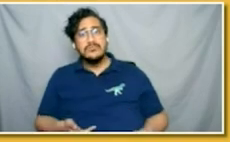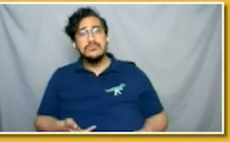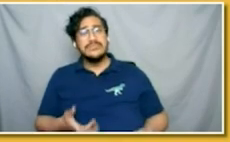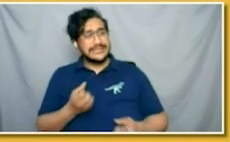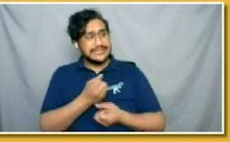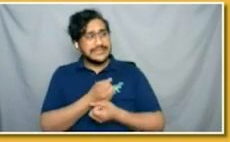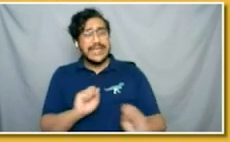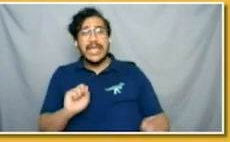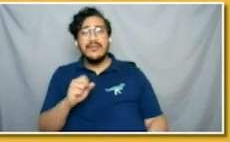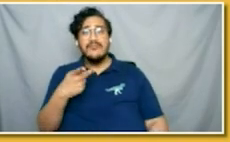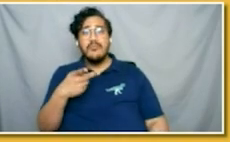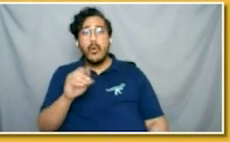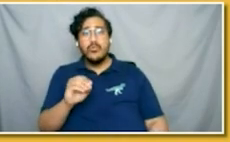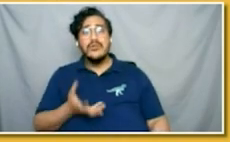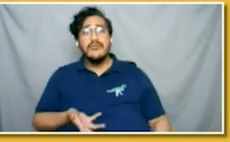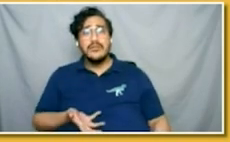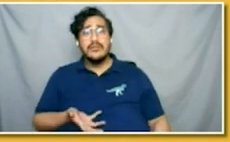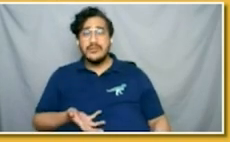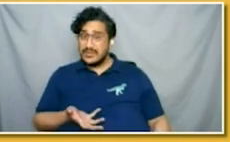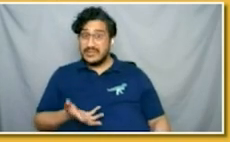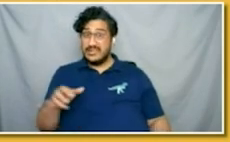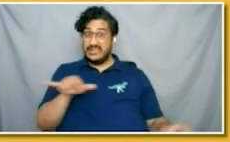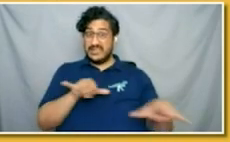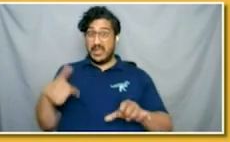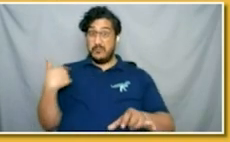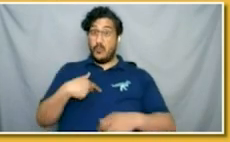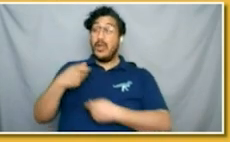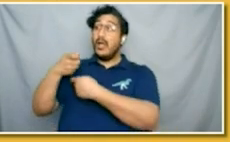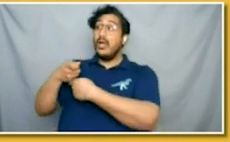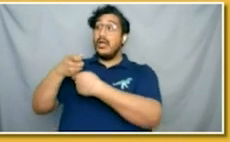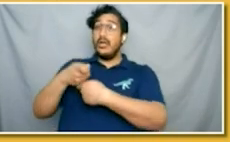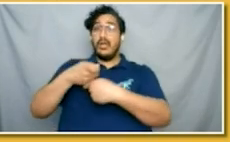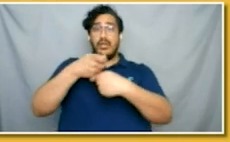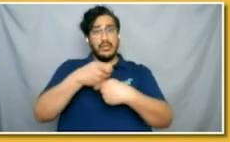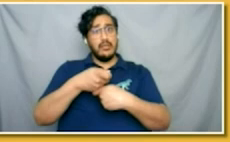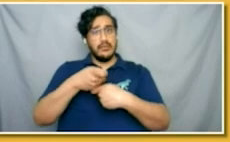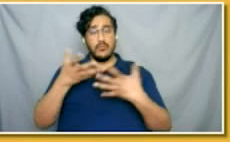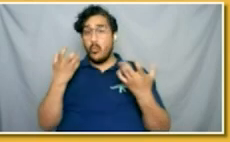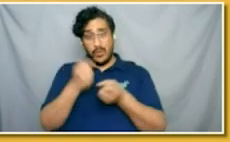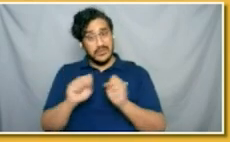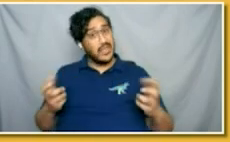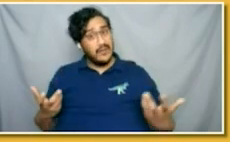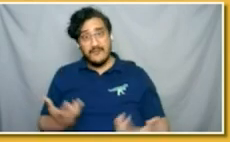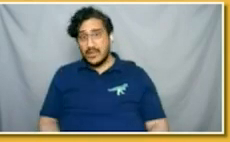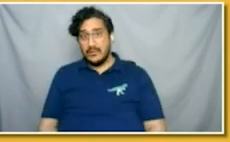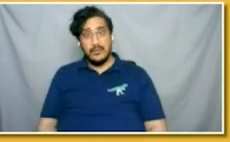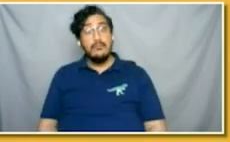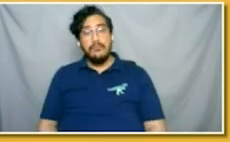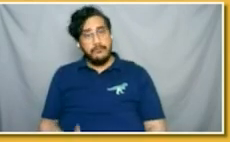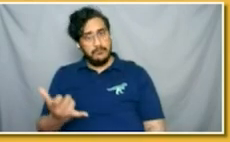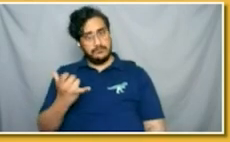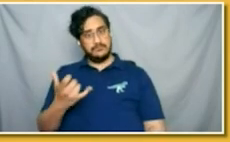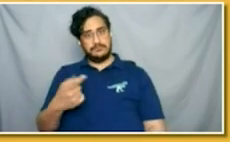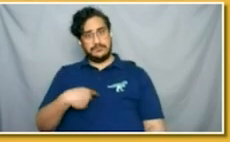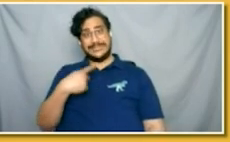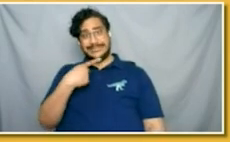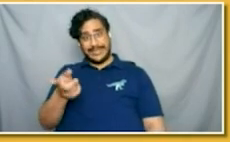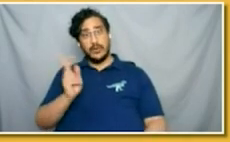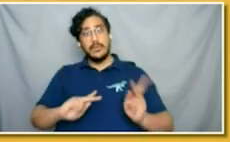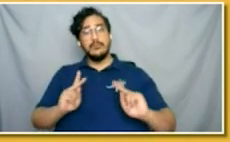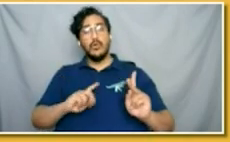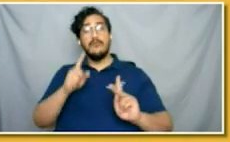we want to save it. You know, so that's basically what I would tell people, to contact their